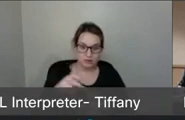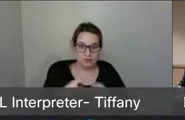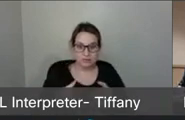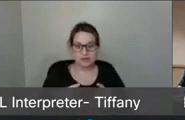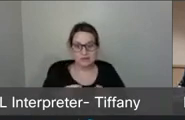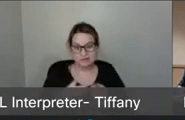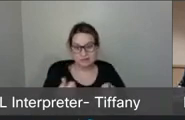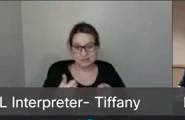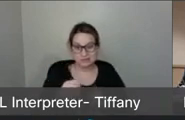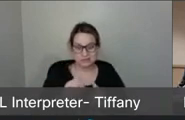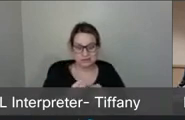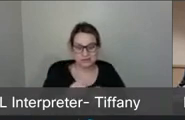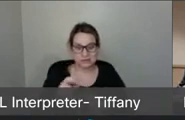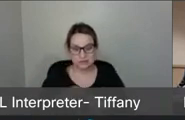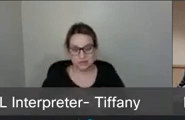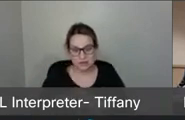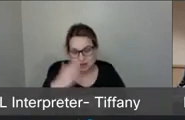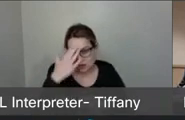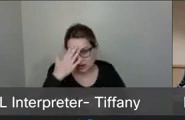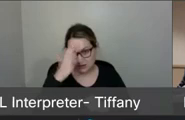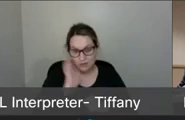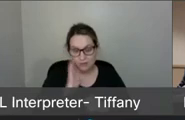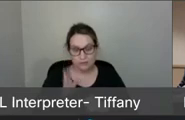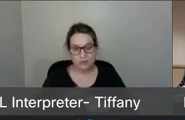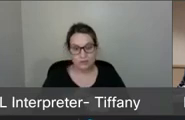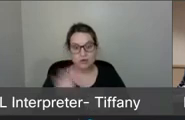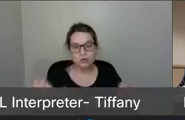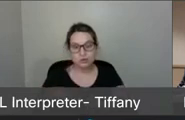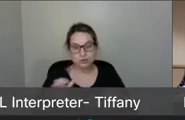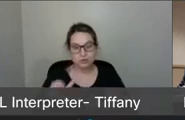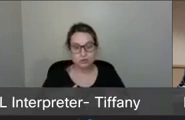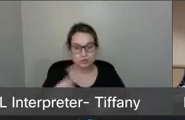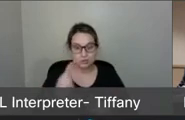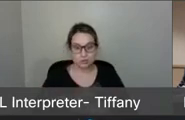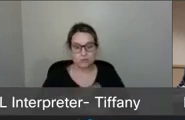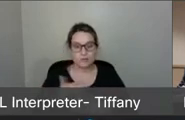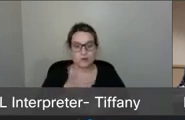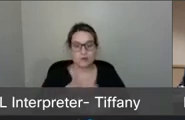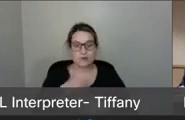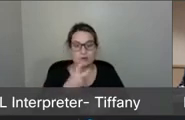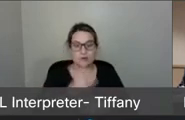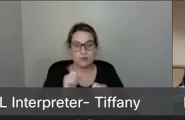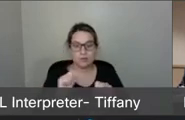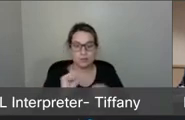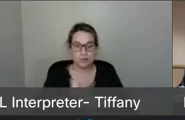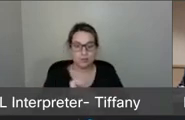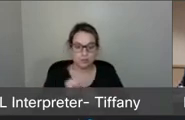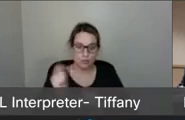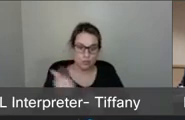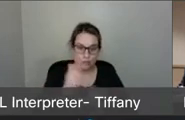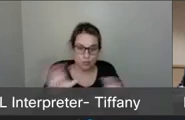three separate districts. I know you will do what's right, and I appreciate the hard work that you have all put in. Thank